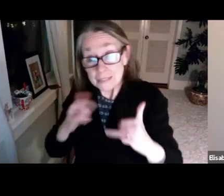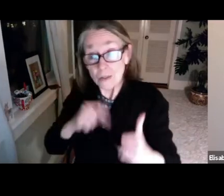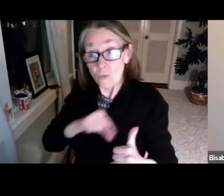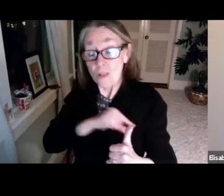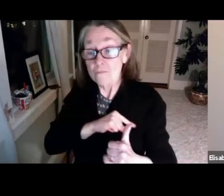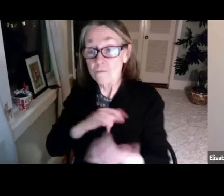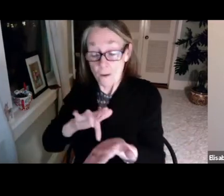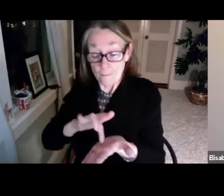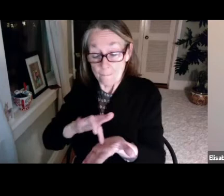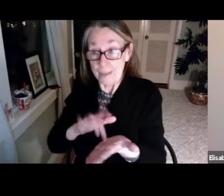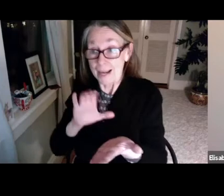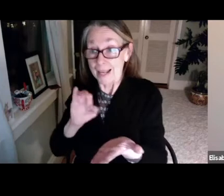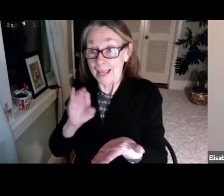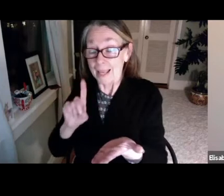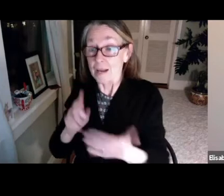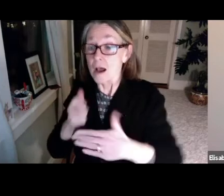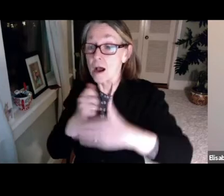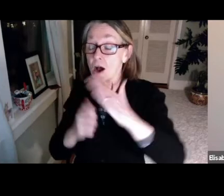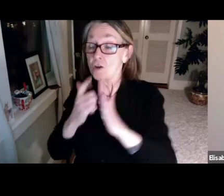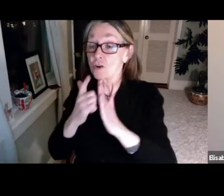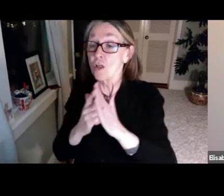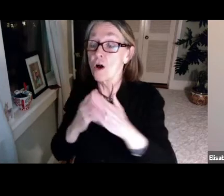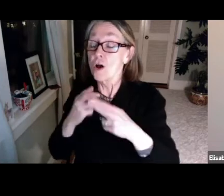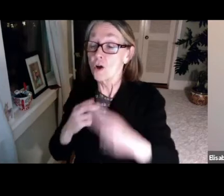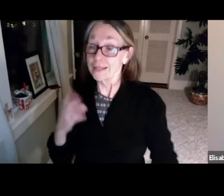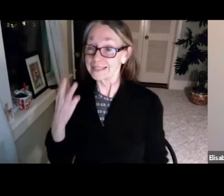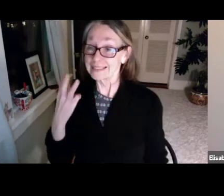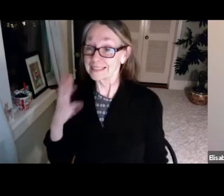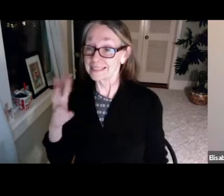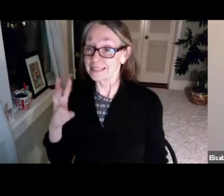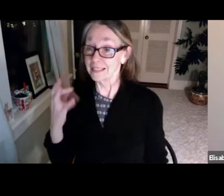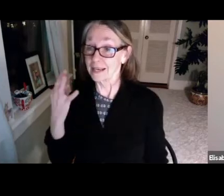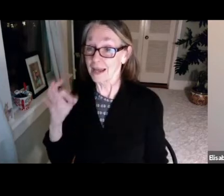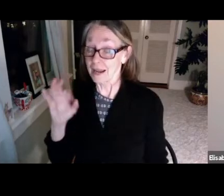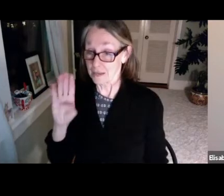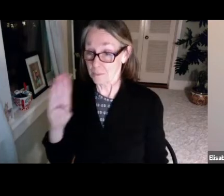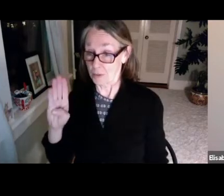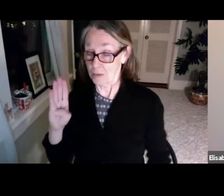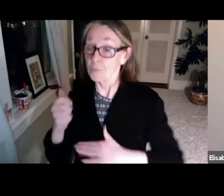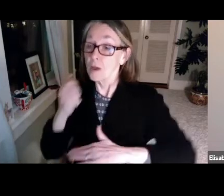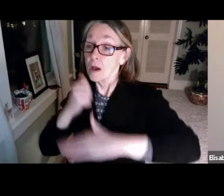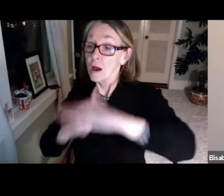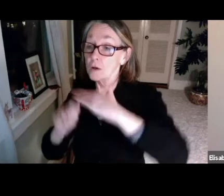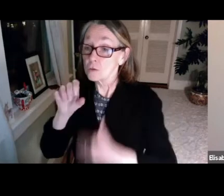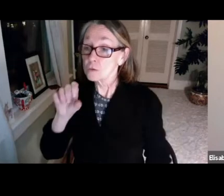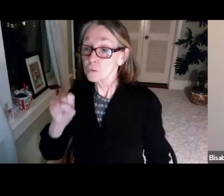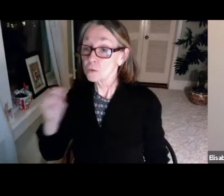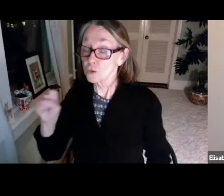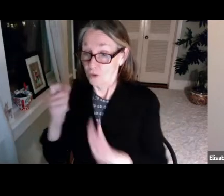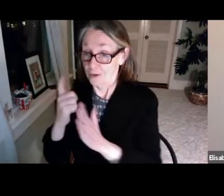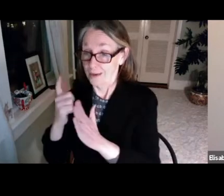called 1619B of the Social Security Act. And if you need to transition to that,